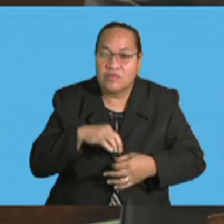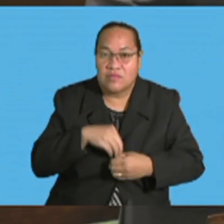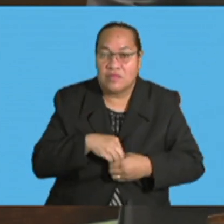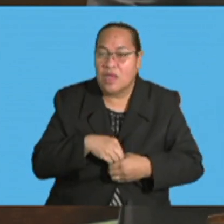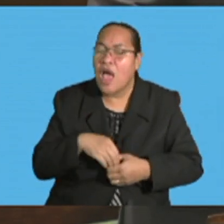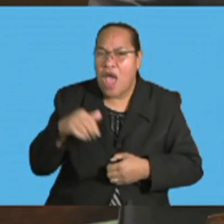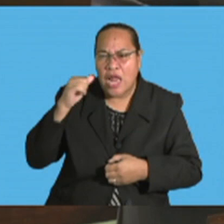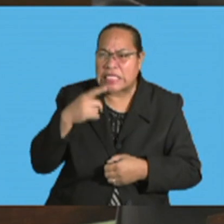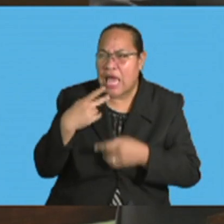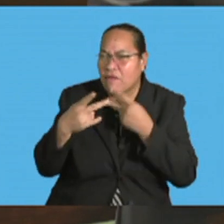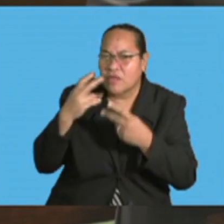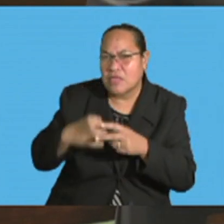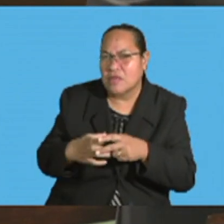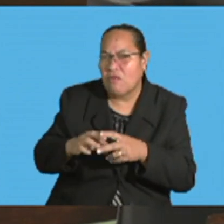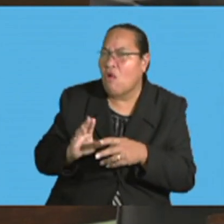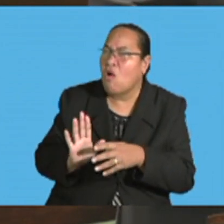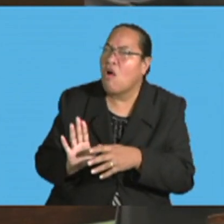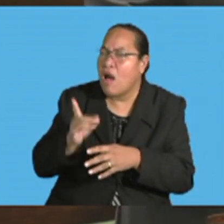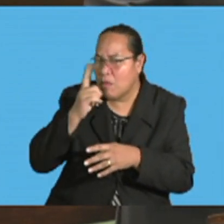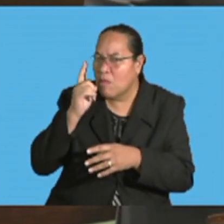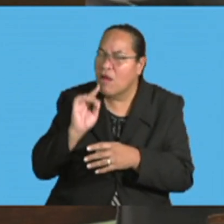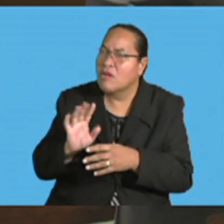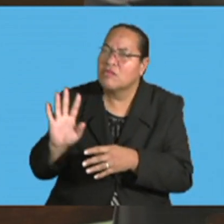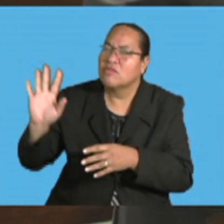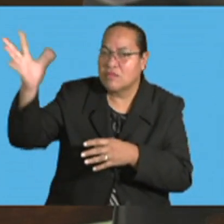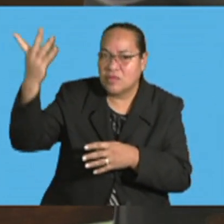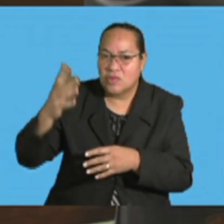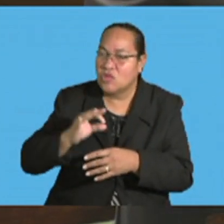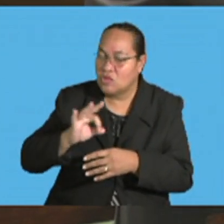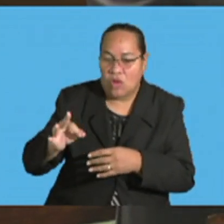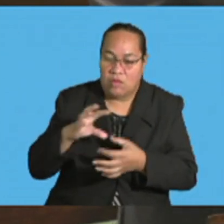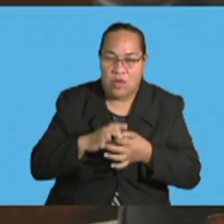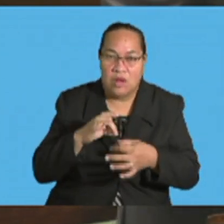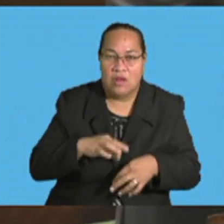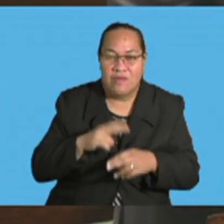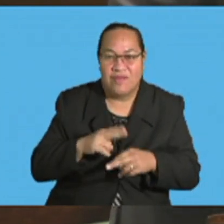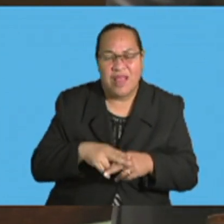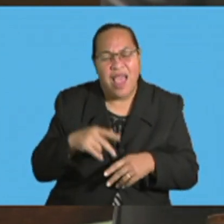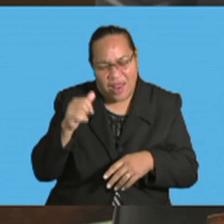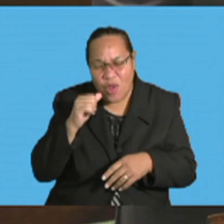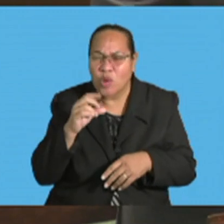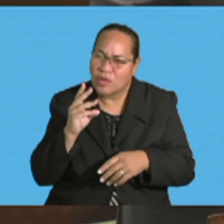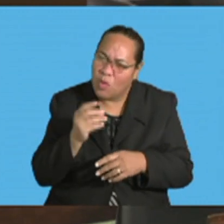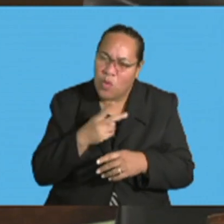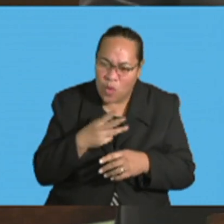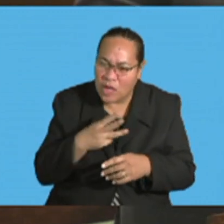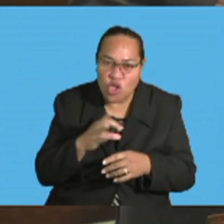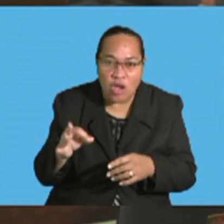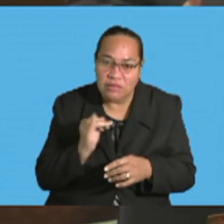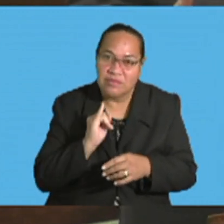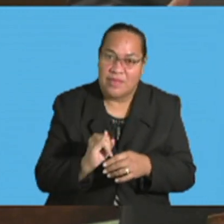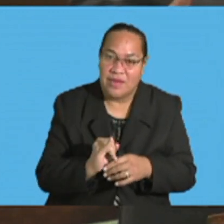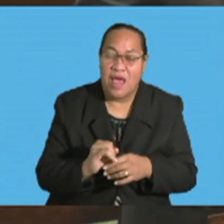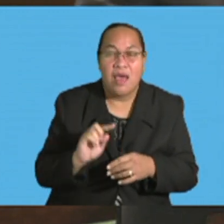a word often associated with a hallowed guest. In some cases, it can be used respectively. You can